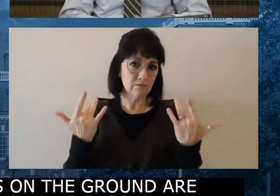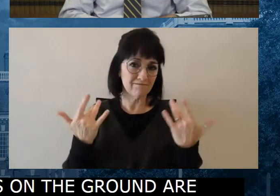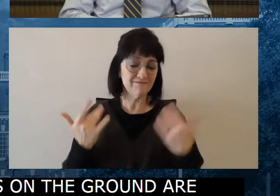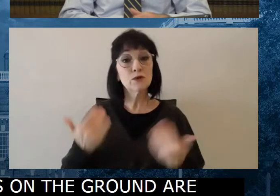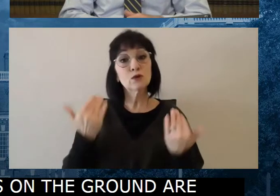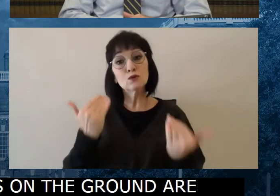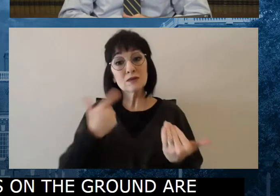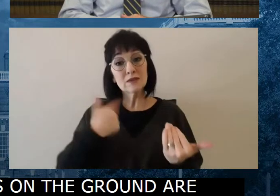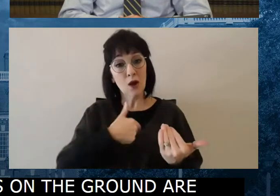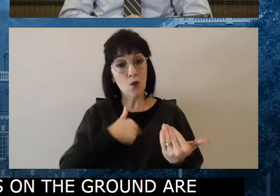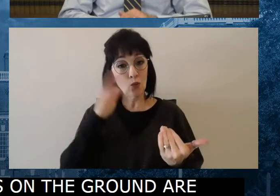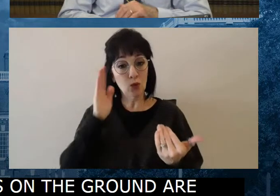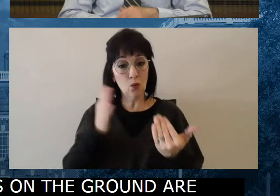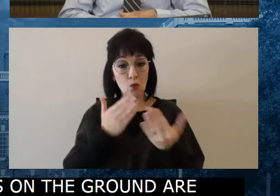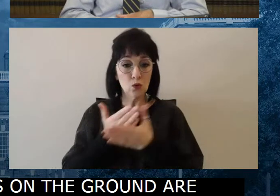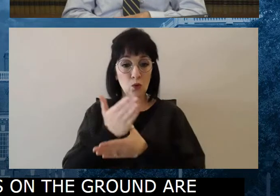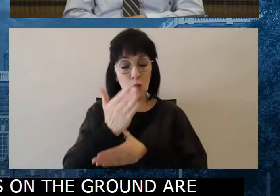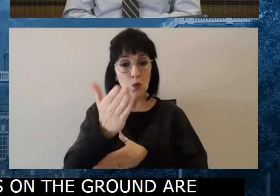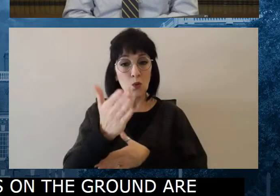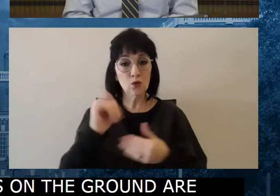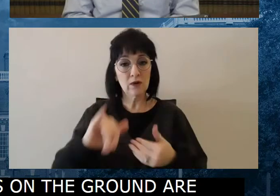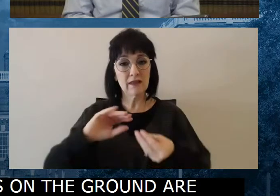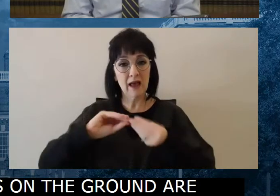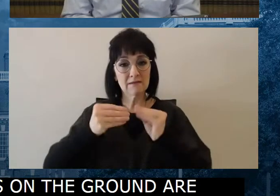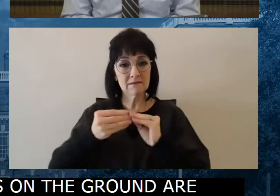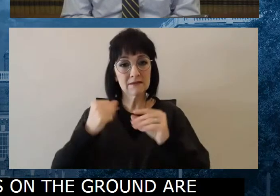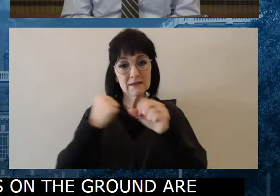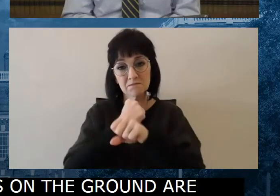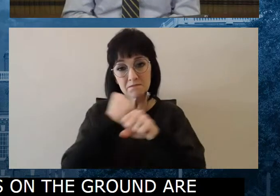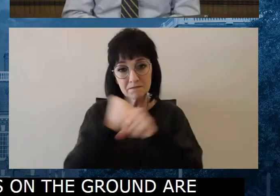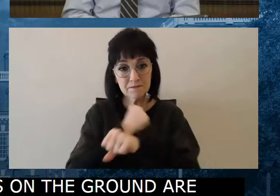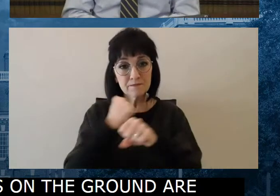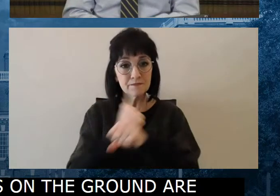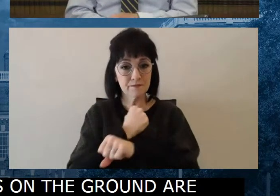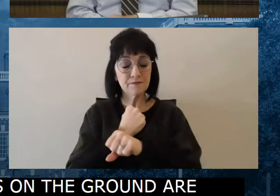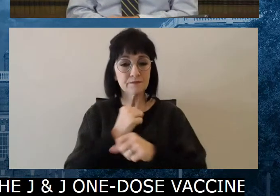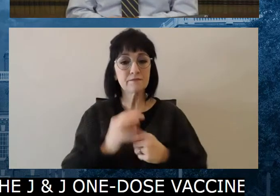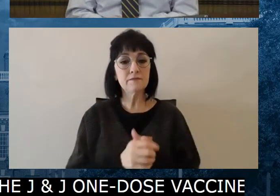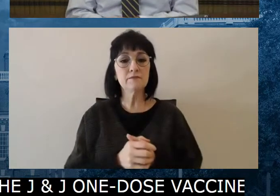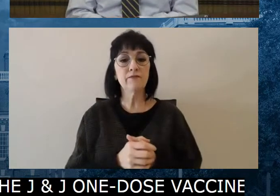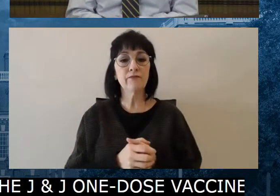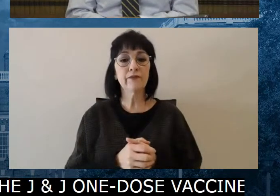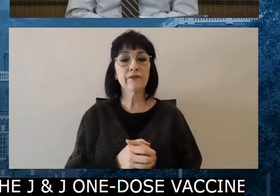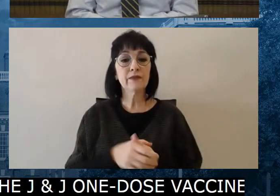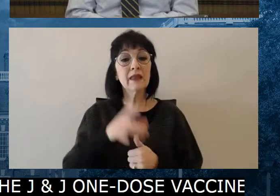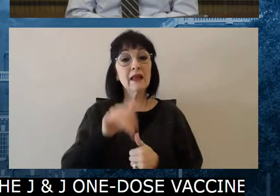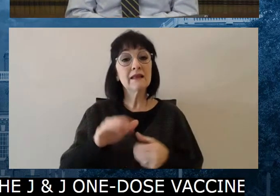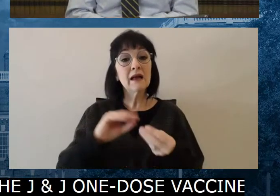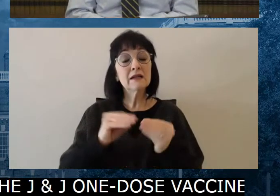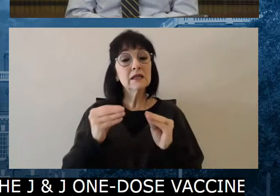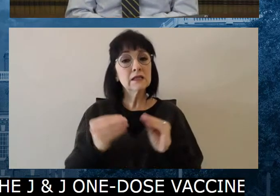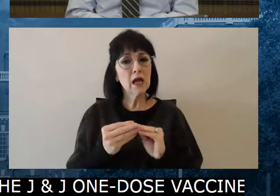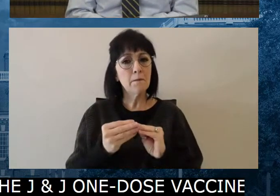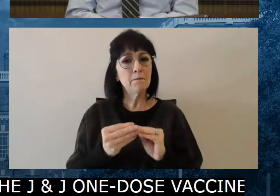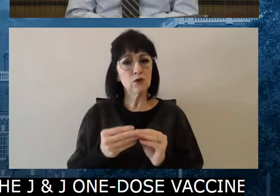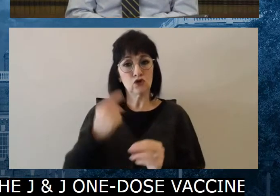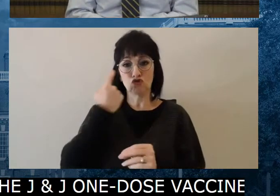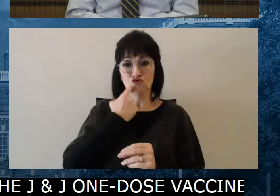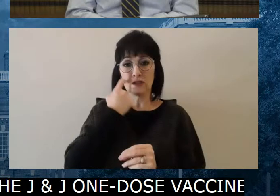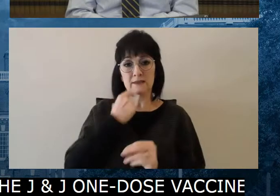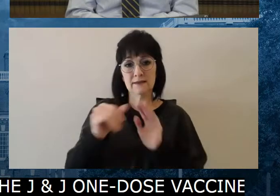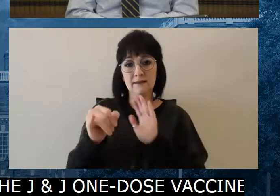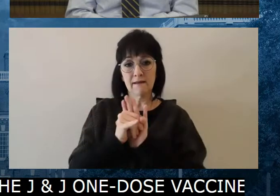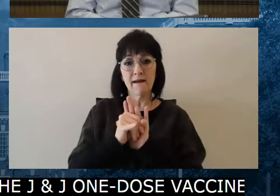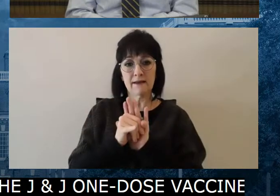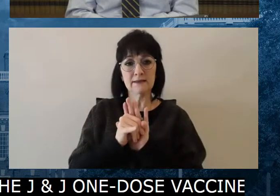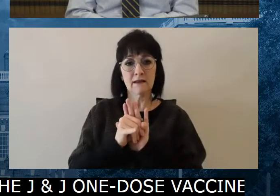our presentation today. You can see that, again, the number of new cases on a 7-day moving average are below 300. We